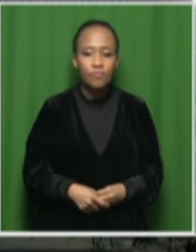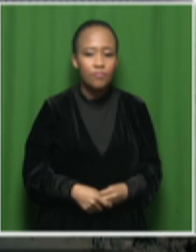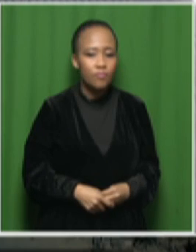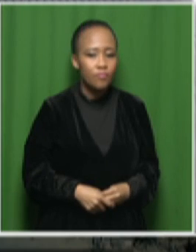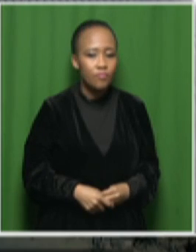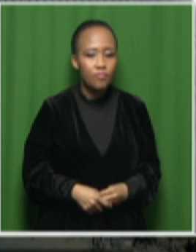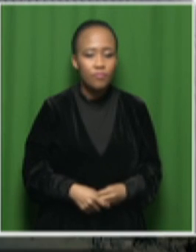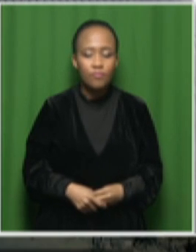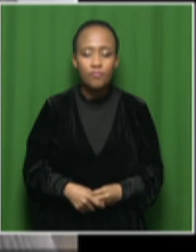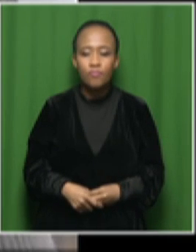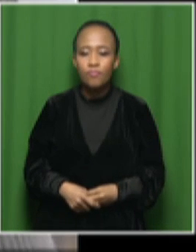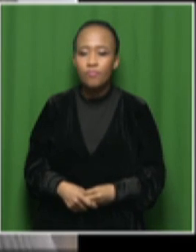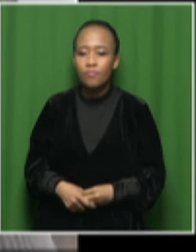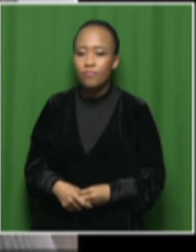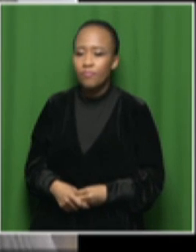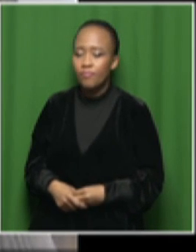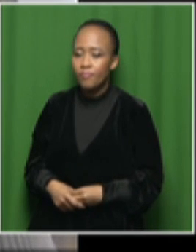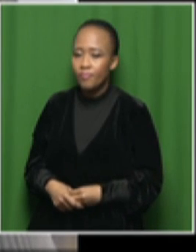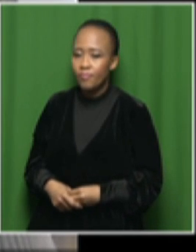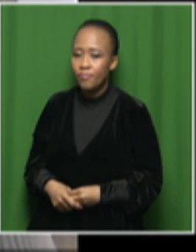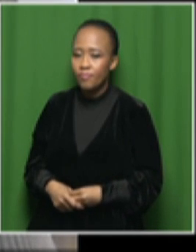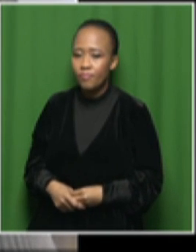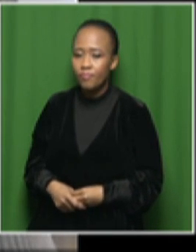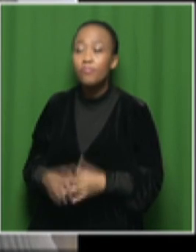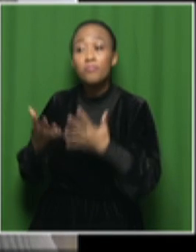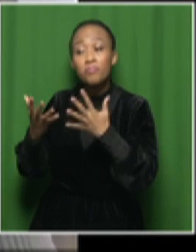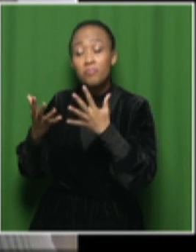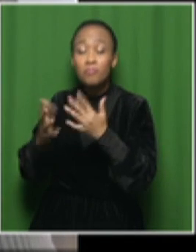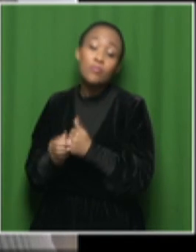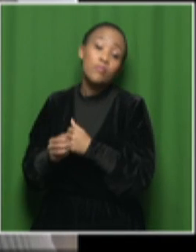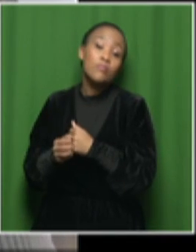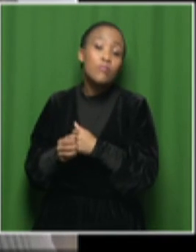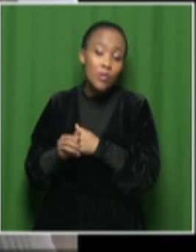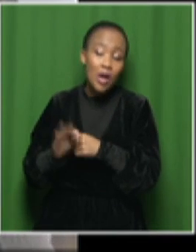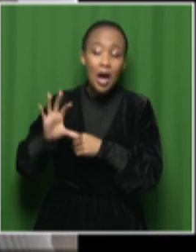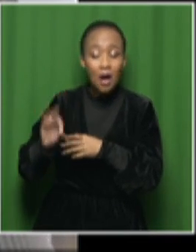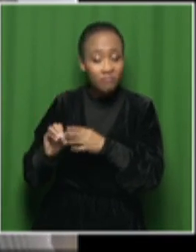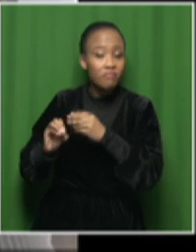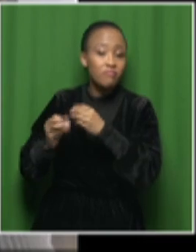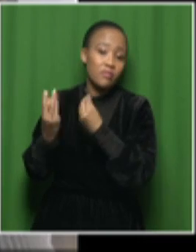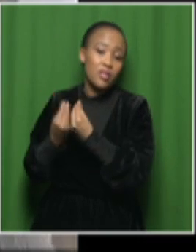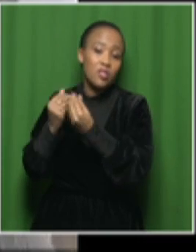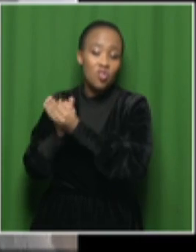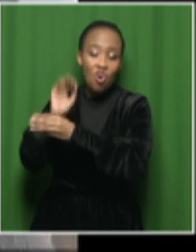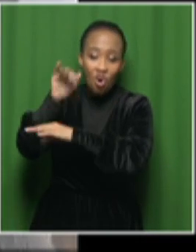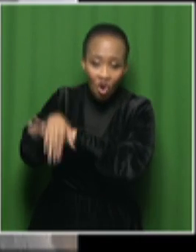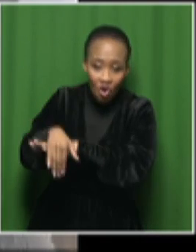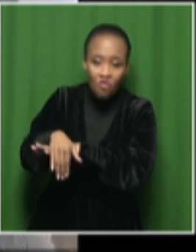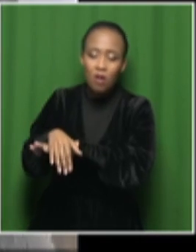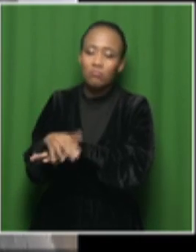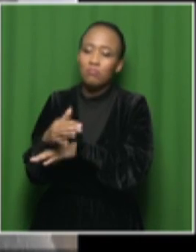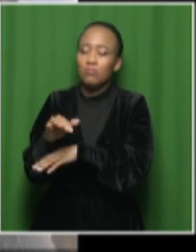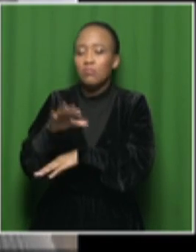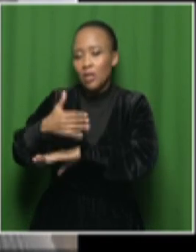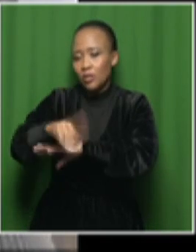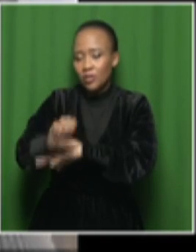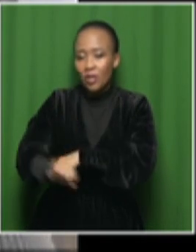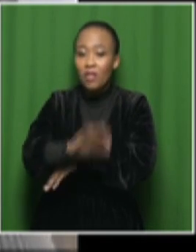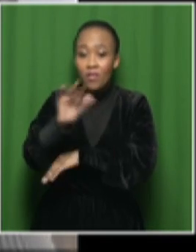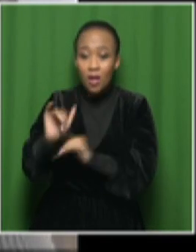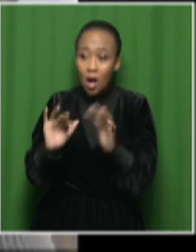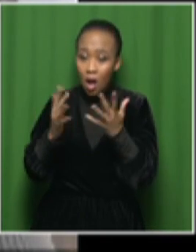obviously there are things that are beyond our borders. As an example, when Trump started attacking China, yes,